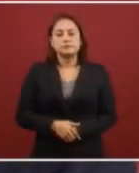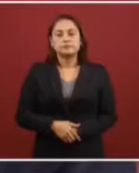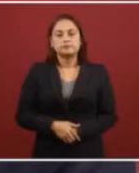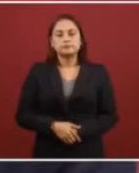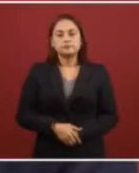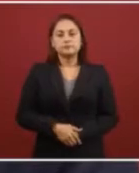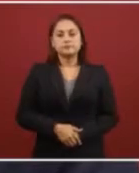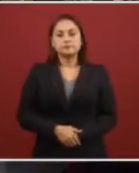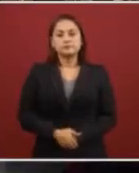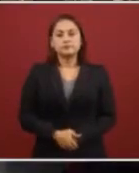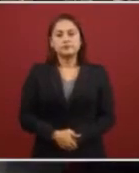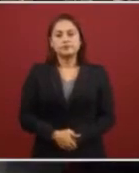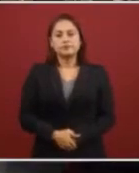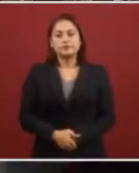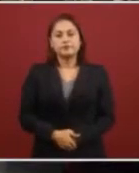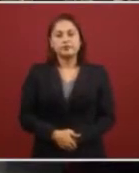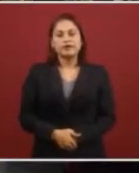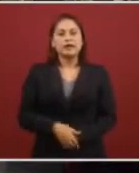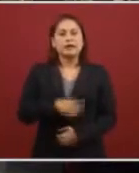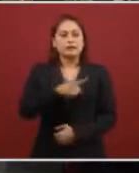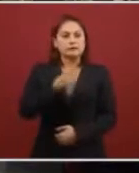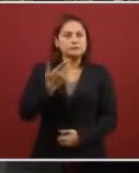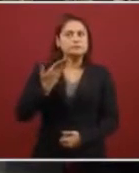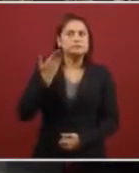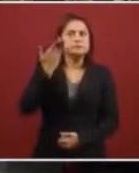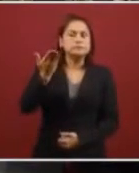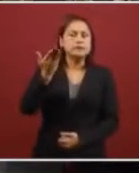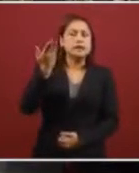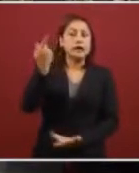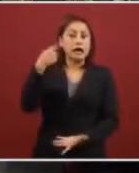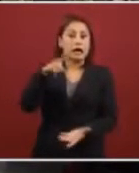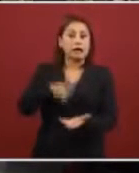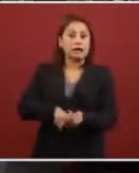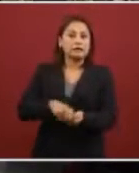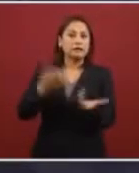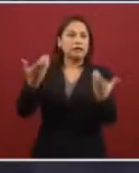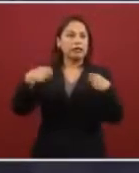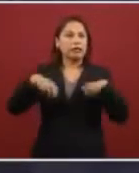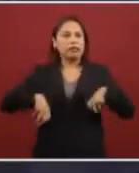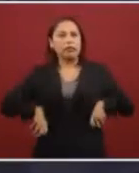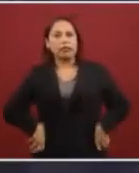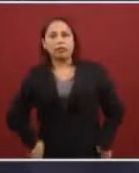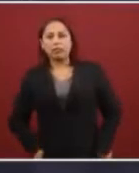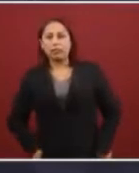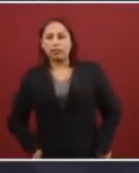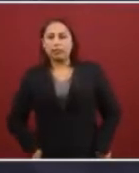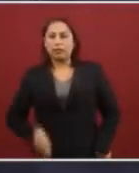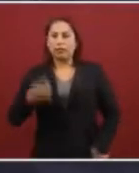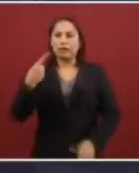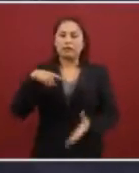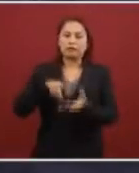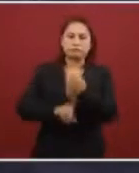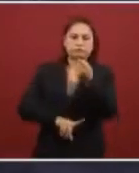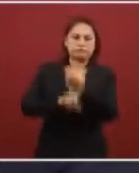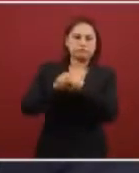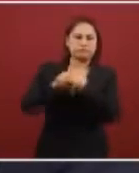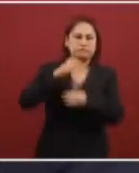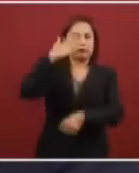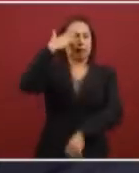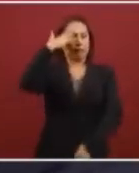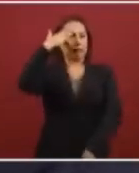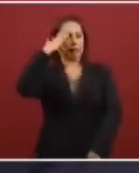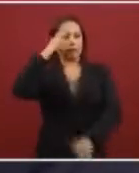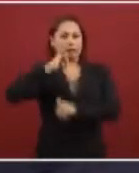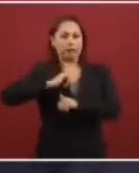be, malversación de fondos en las universidades, misuse que no haya funds, casicazgos, and that there not be this and